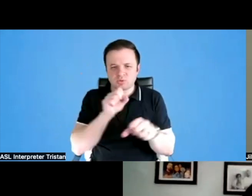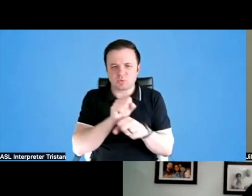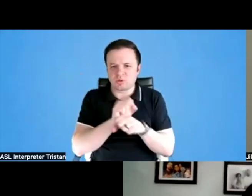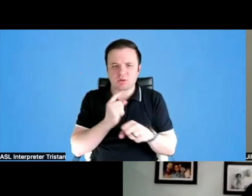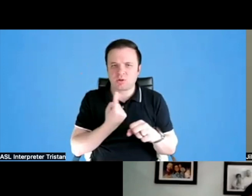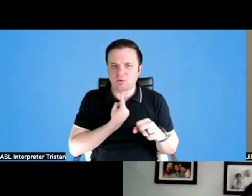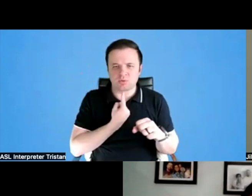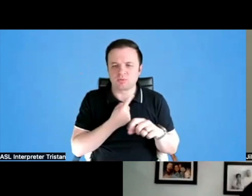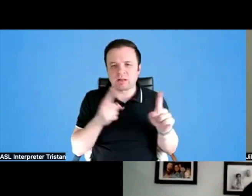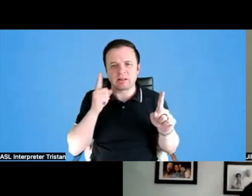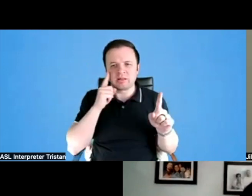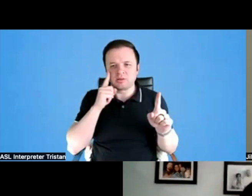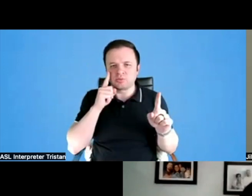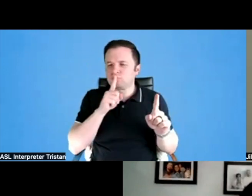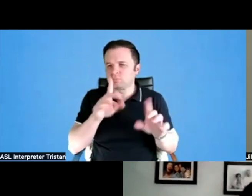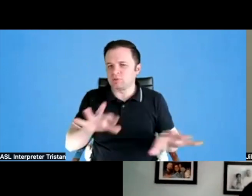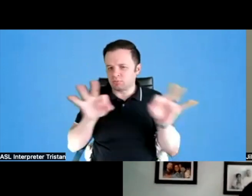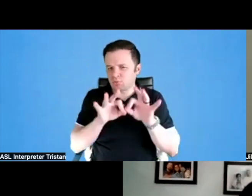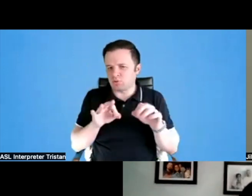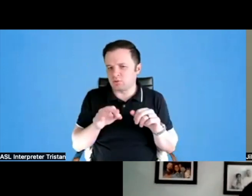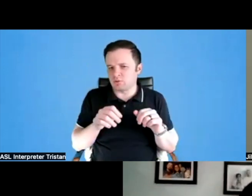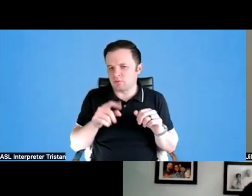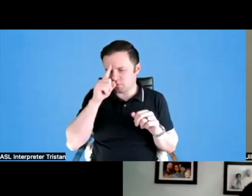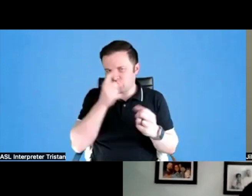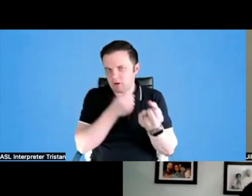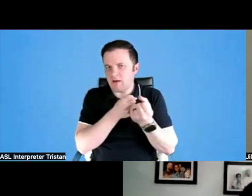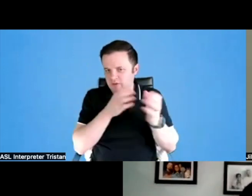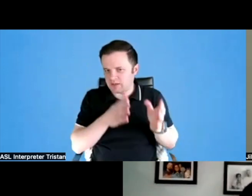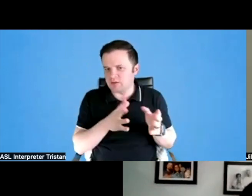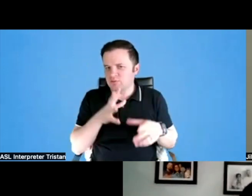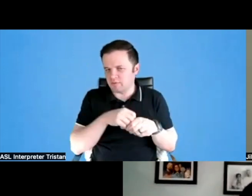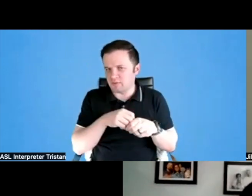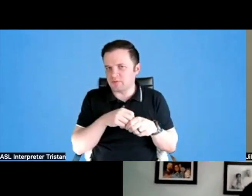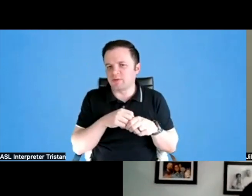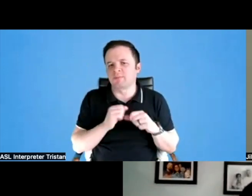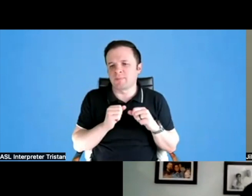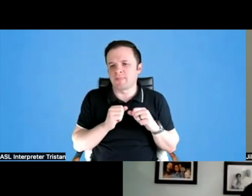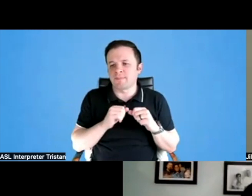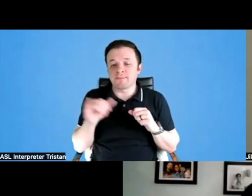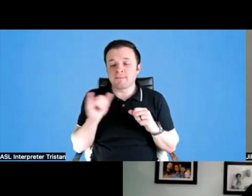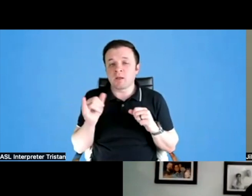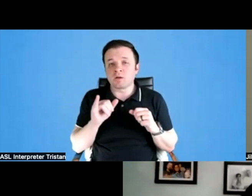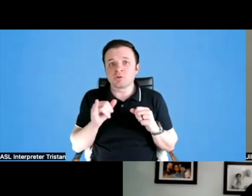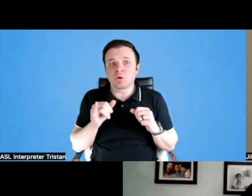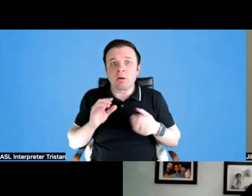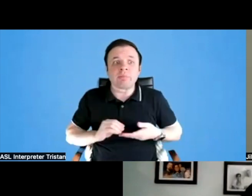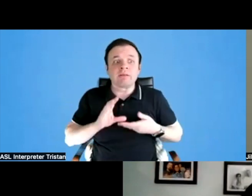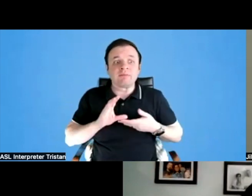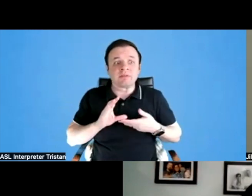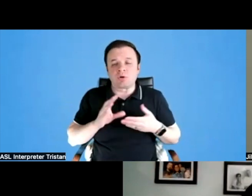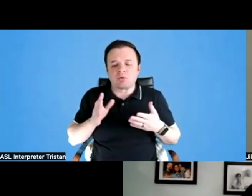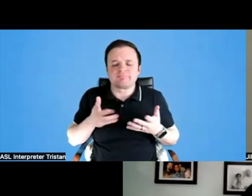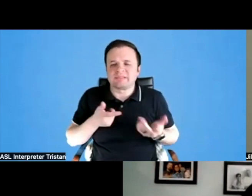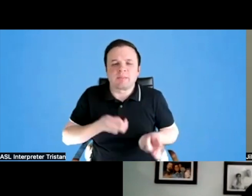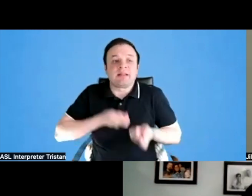So I think that's a really important piece for advocates to be in. And I think also uplifting community response. So